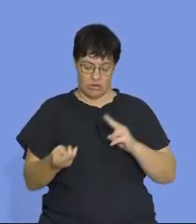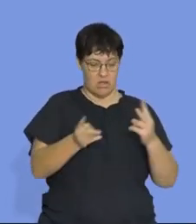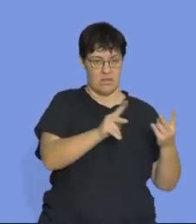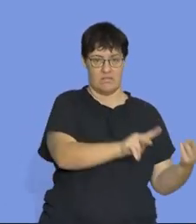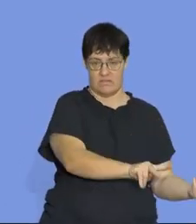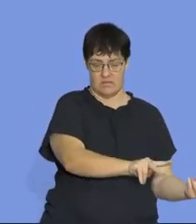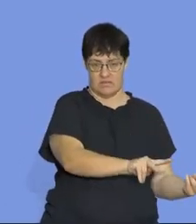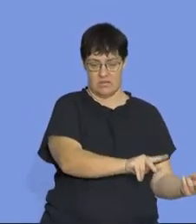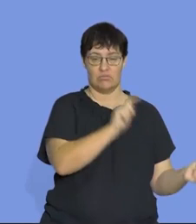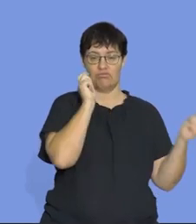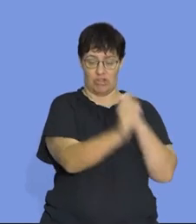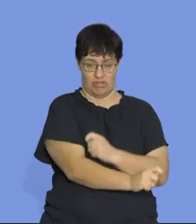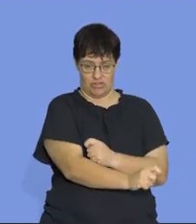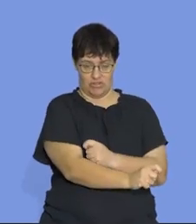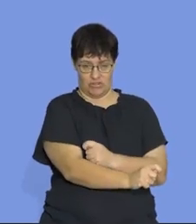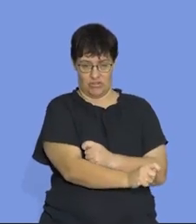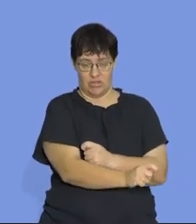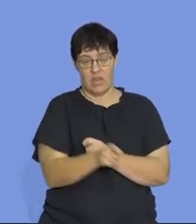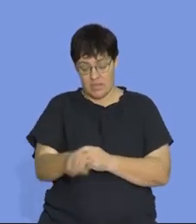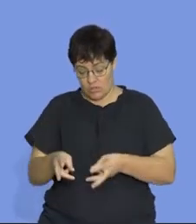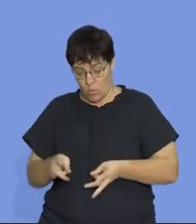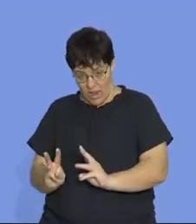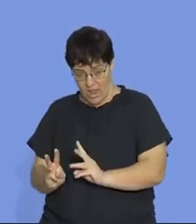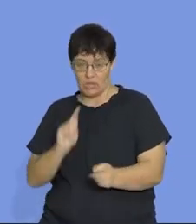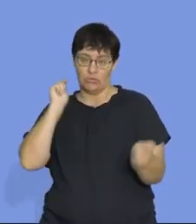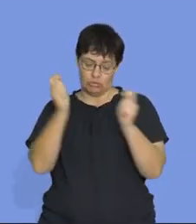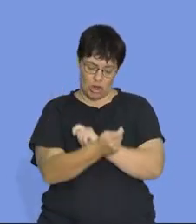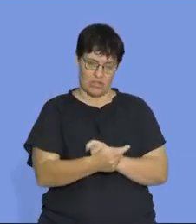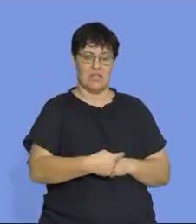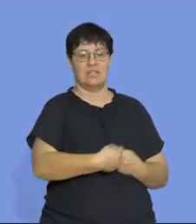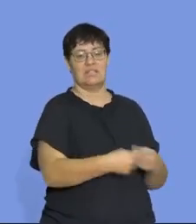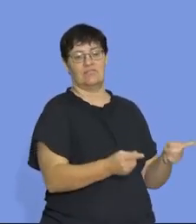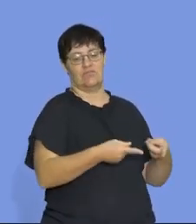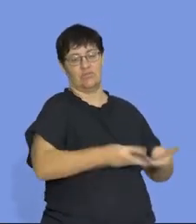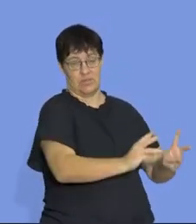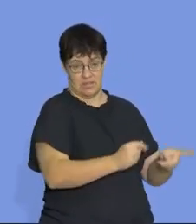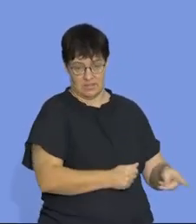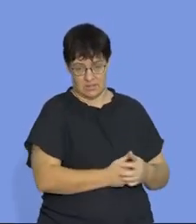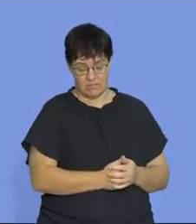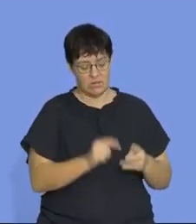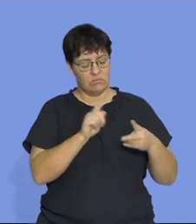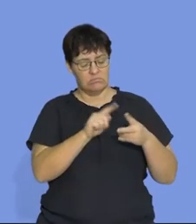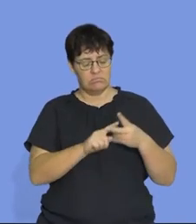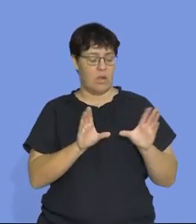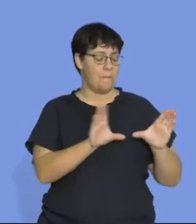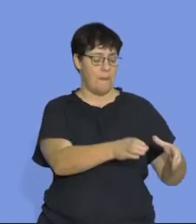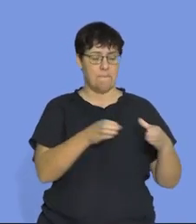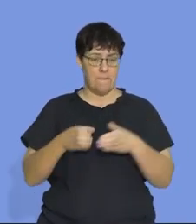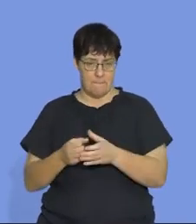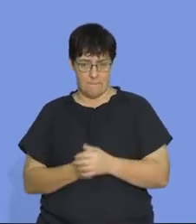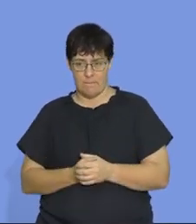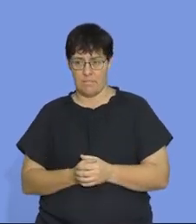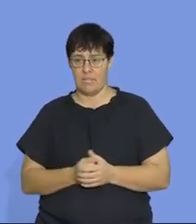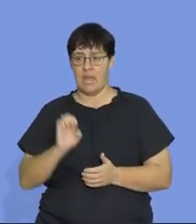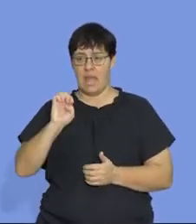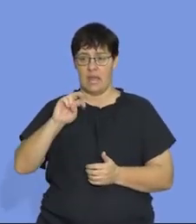or transforming rather, energy from one form to another. So there are two broad categories of types of reaction. We've got an